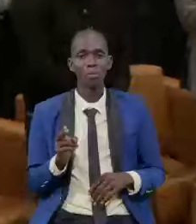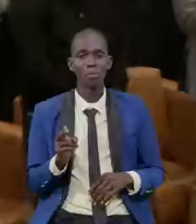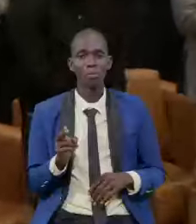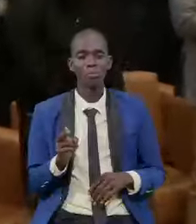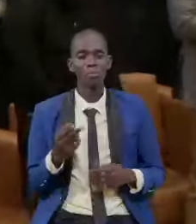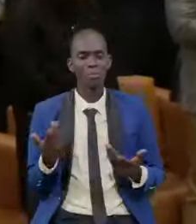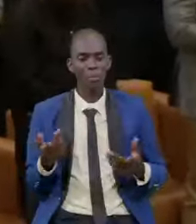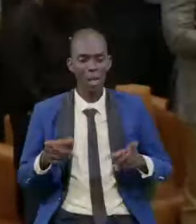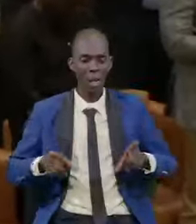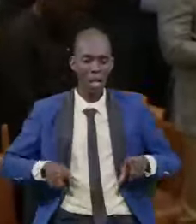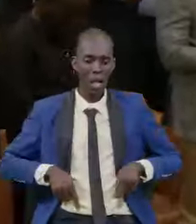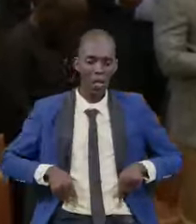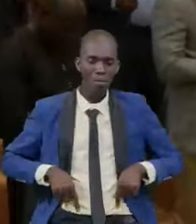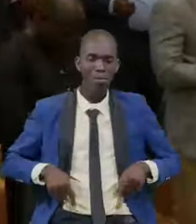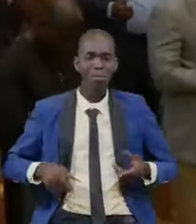idle,